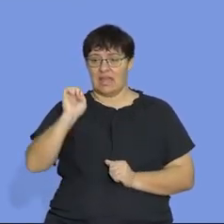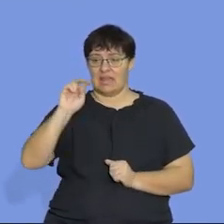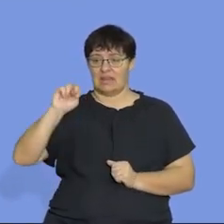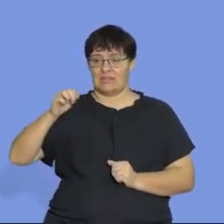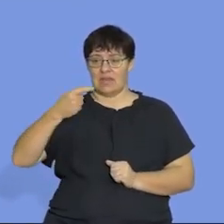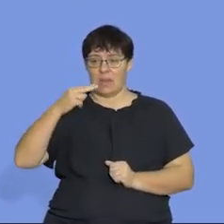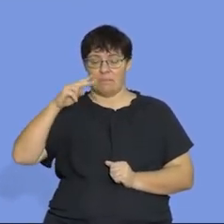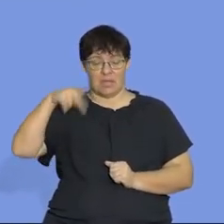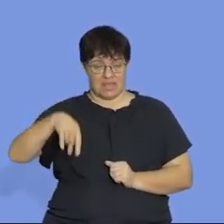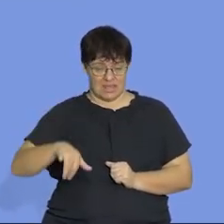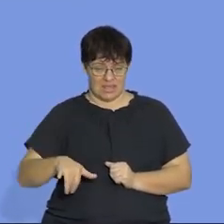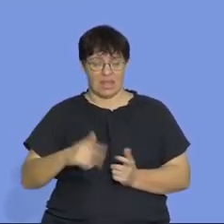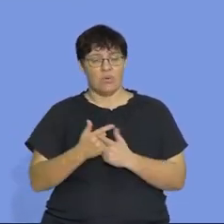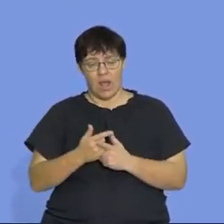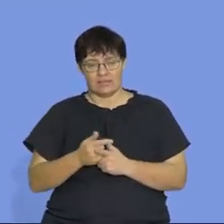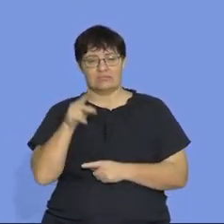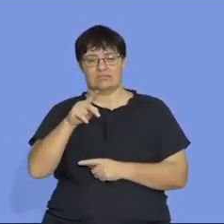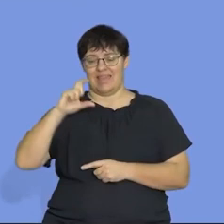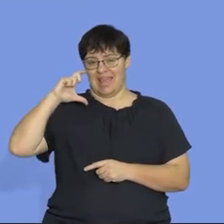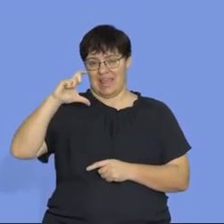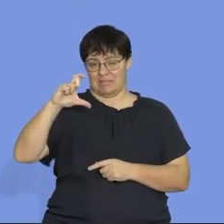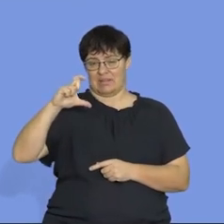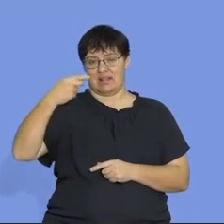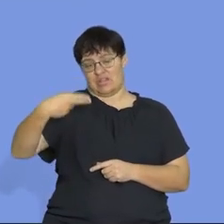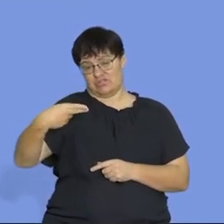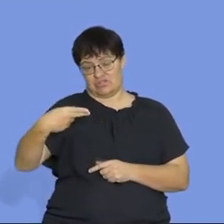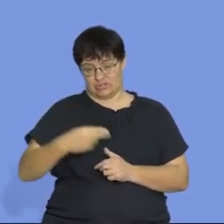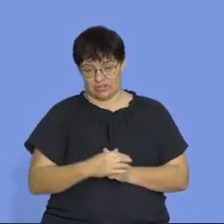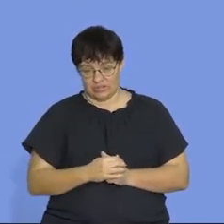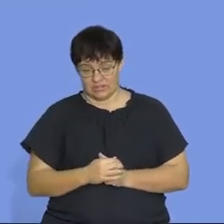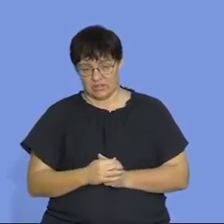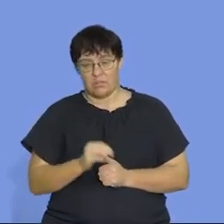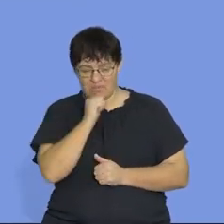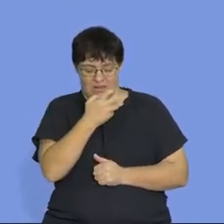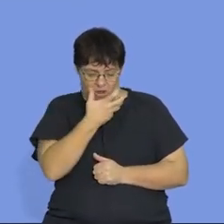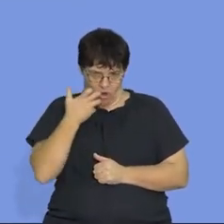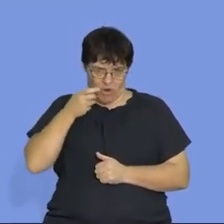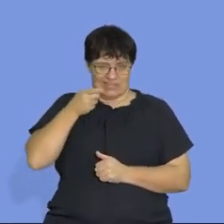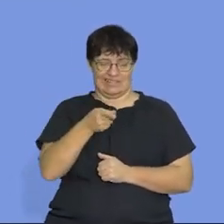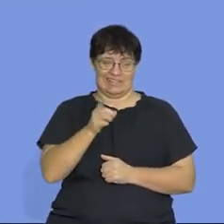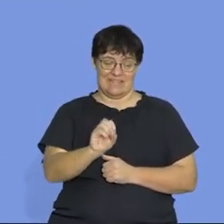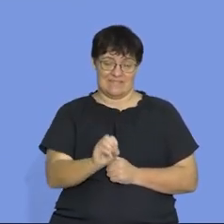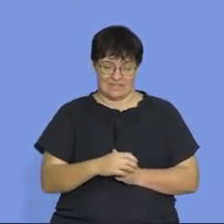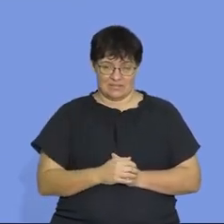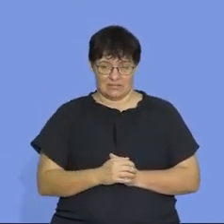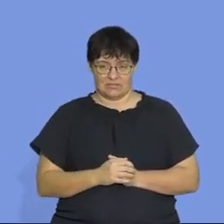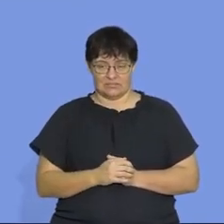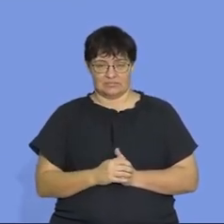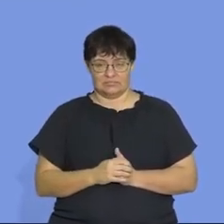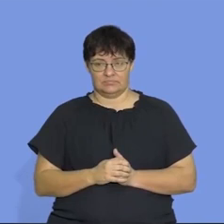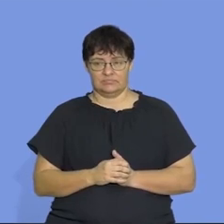actually capital letter H, so which actually has to do with the heat, right? So if we talk about